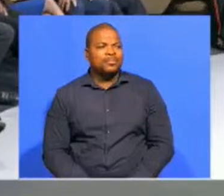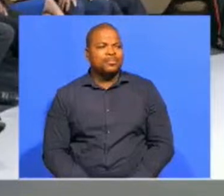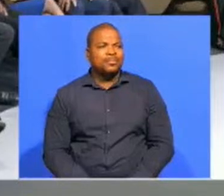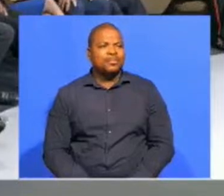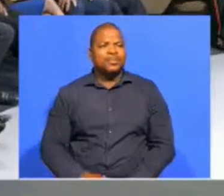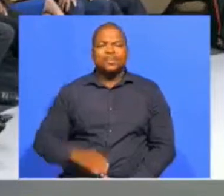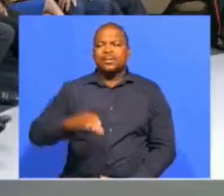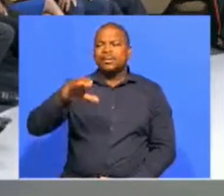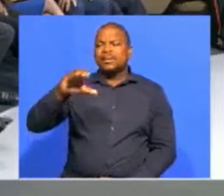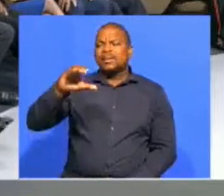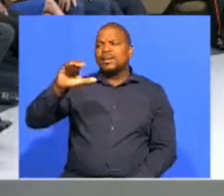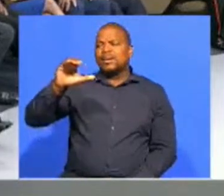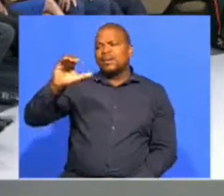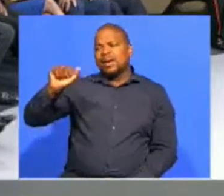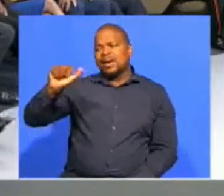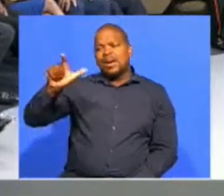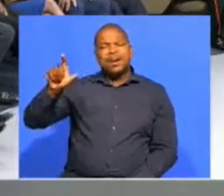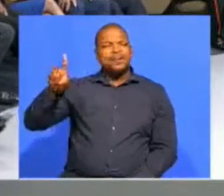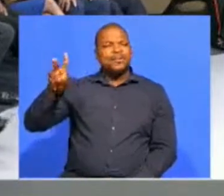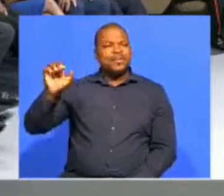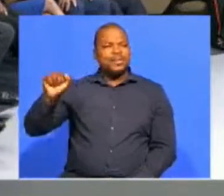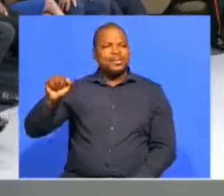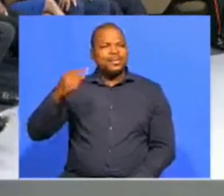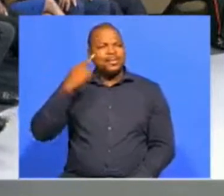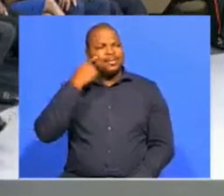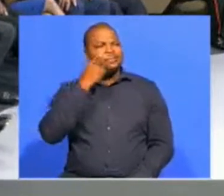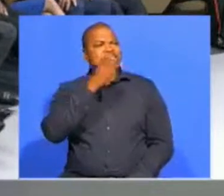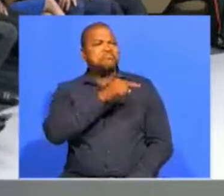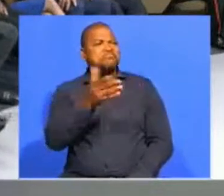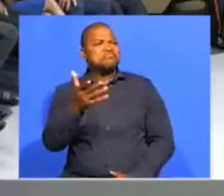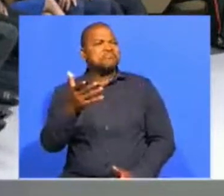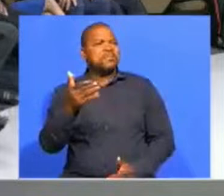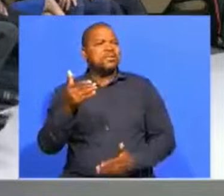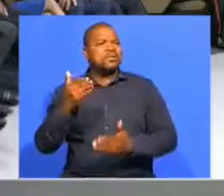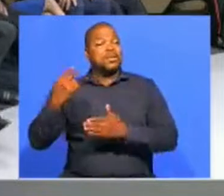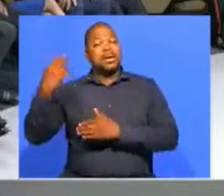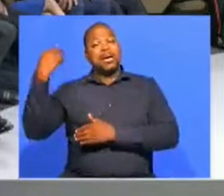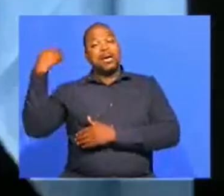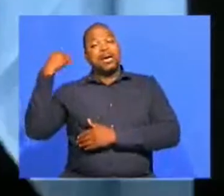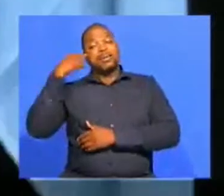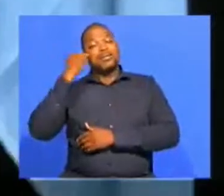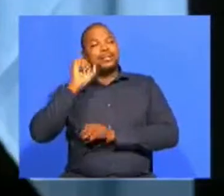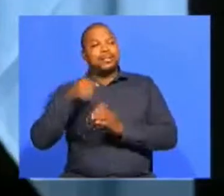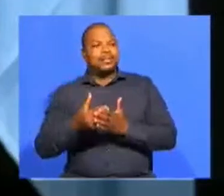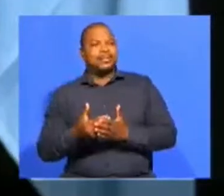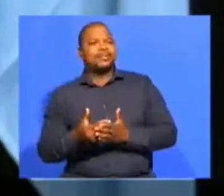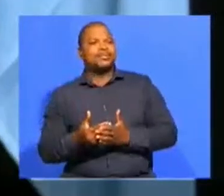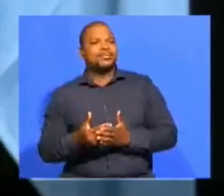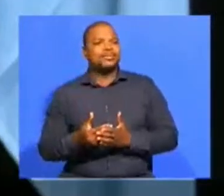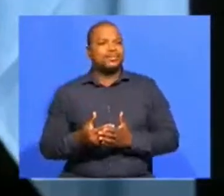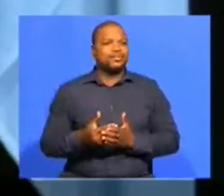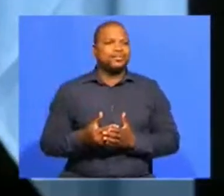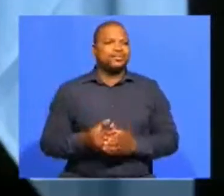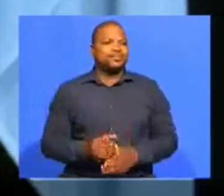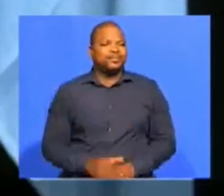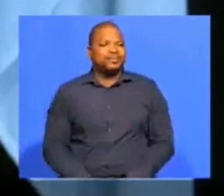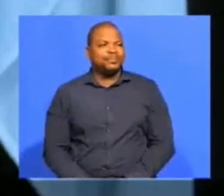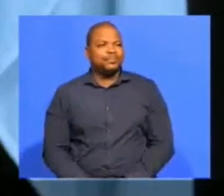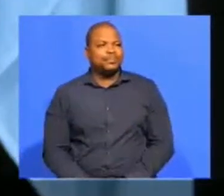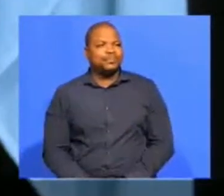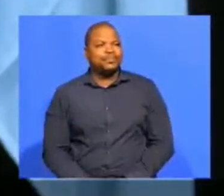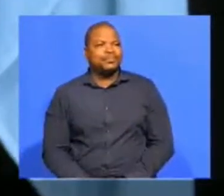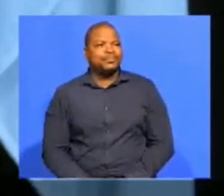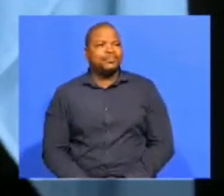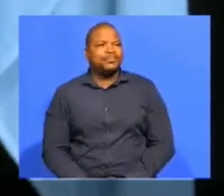Calvin Knowles. I see Calvin Knowles in the audience right now, sitting right behind Joseph, our teaching. Just